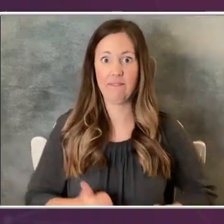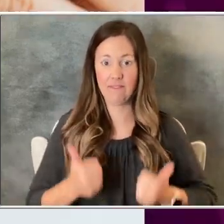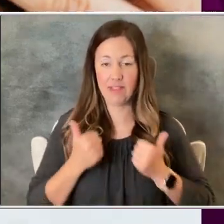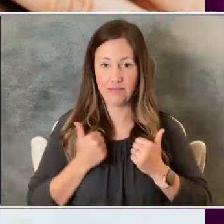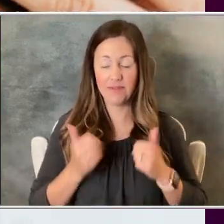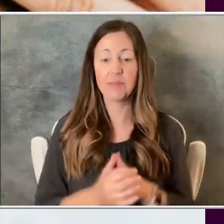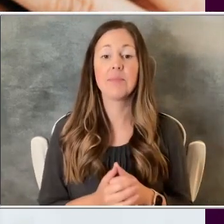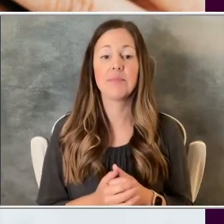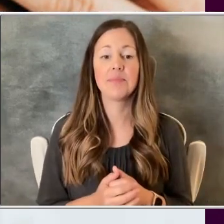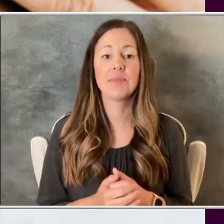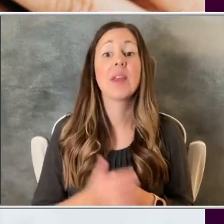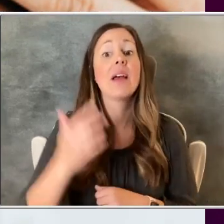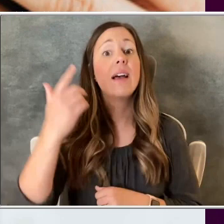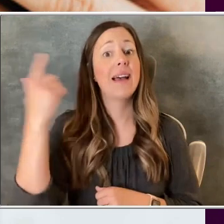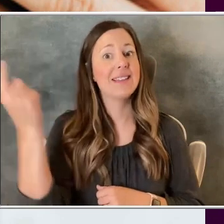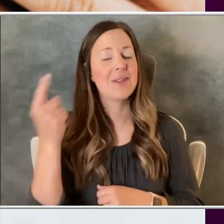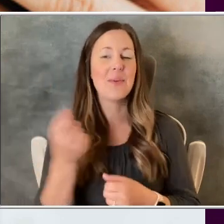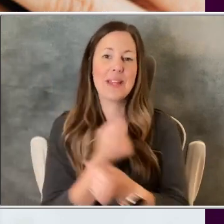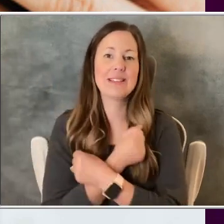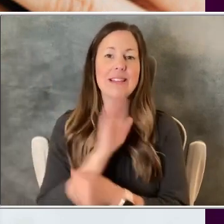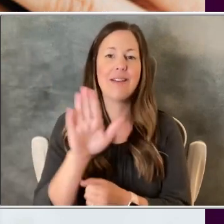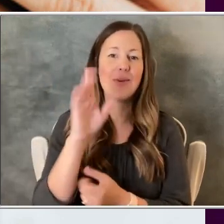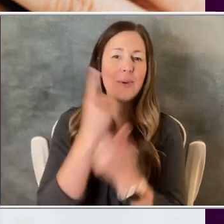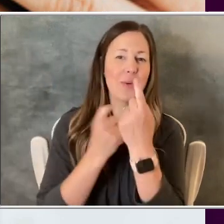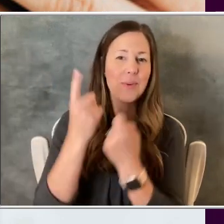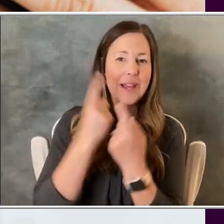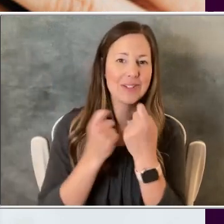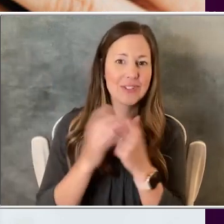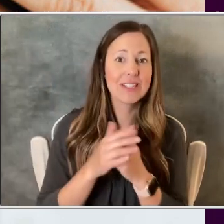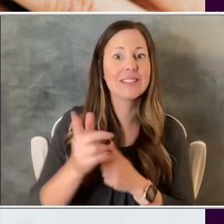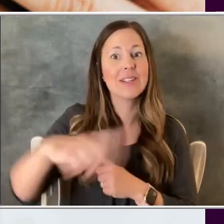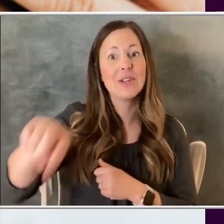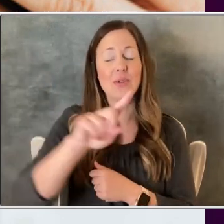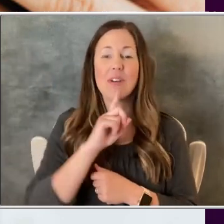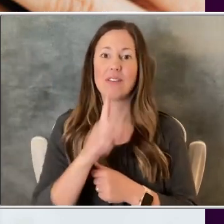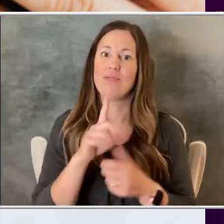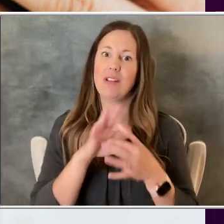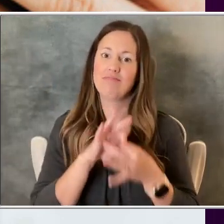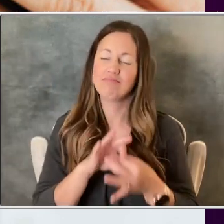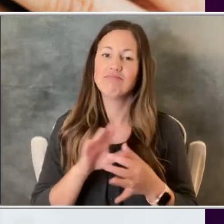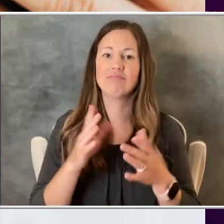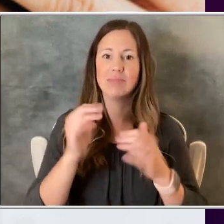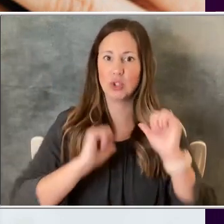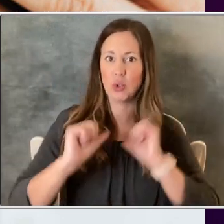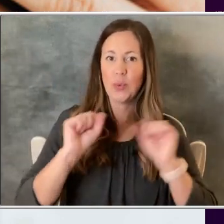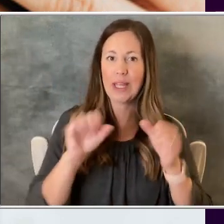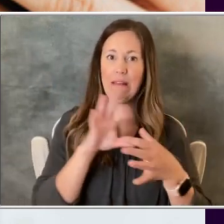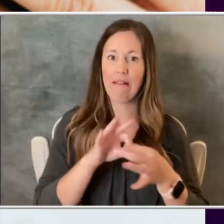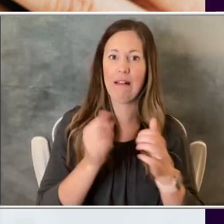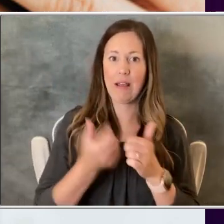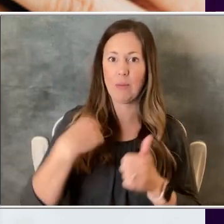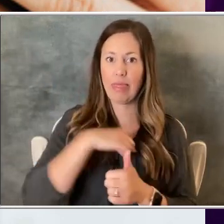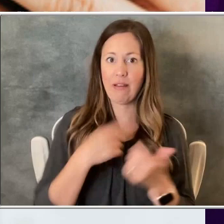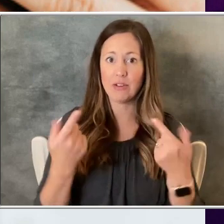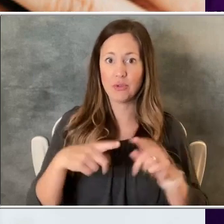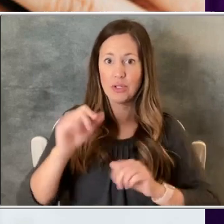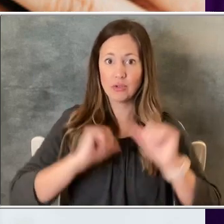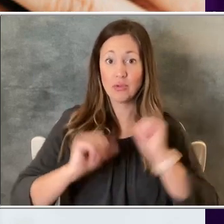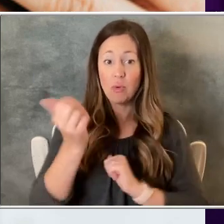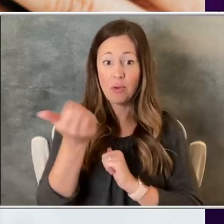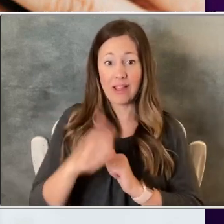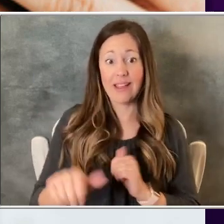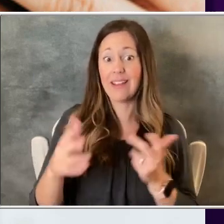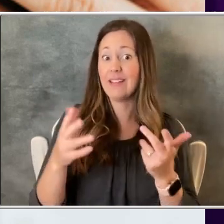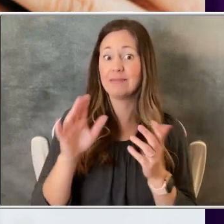As always, we love your questions. You, our viewers, are the heartbeat of our show, and you can connect with us in real time on any of our platforms. We're on the